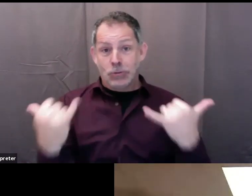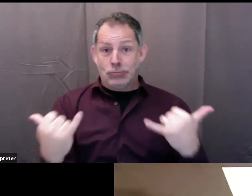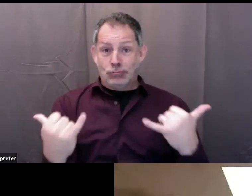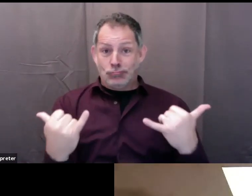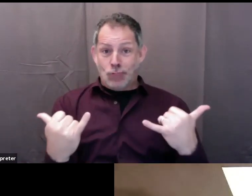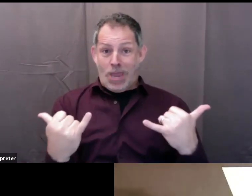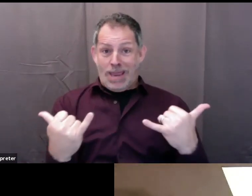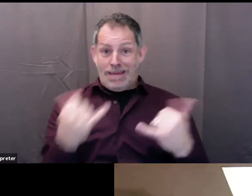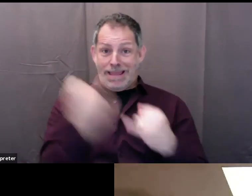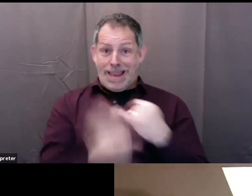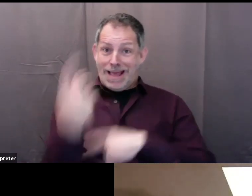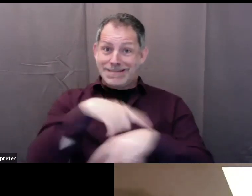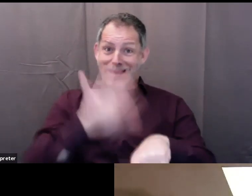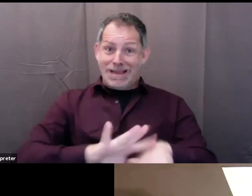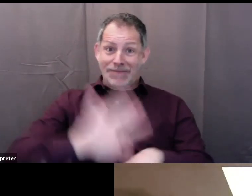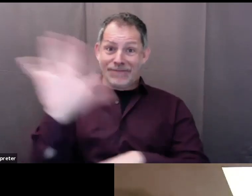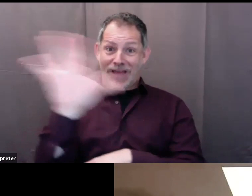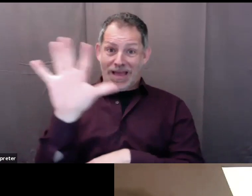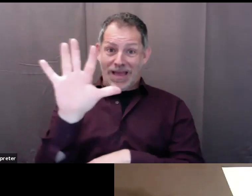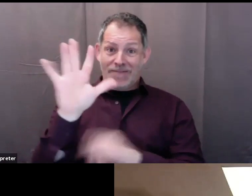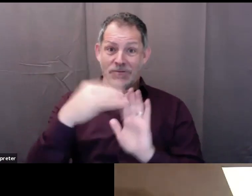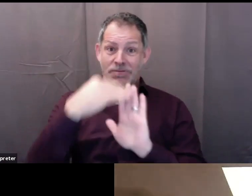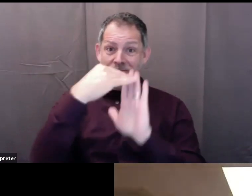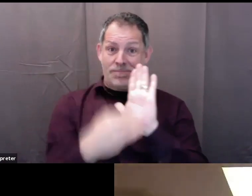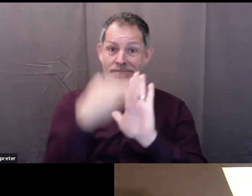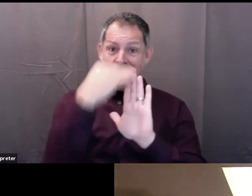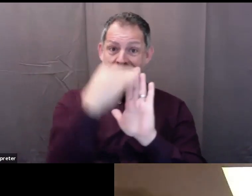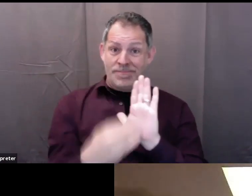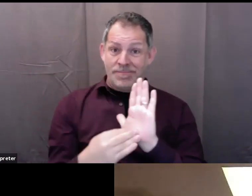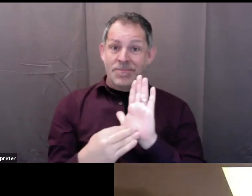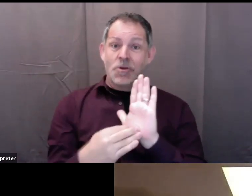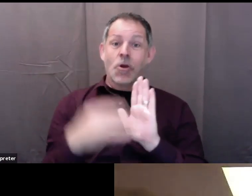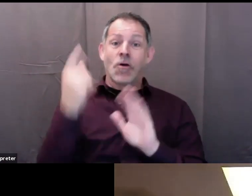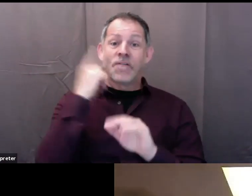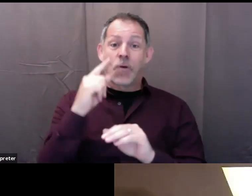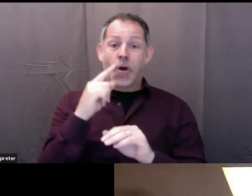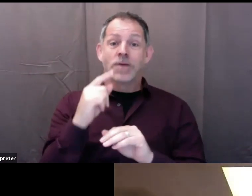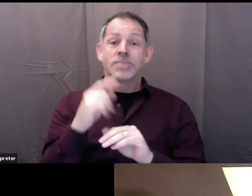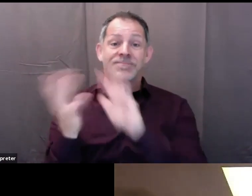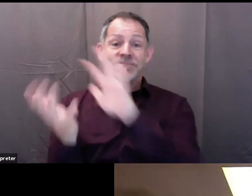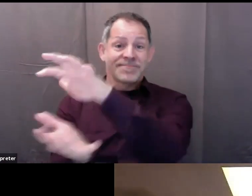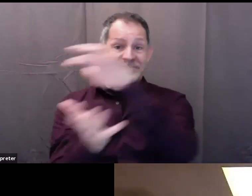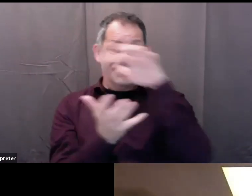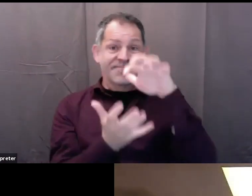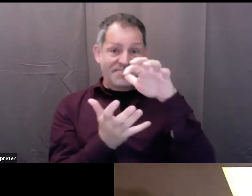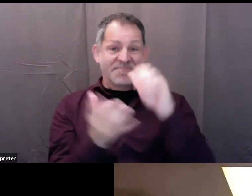workforcesnohomish.org to get more information. And with that, I'll hand it over to Dr. Spitters.